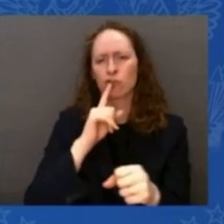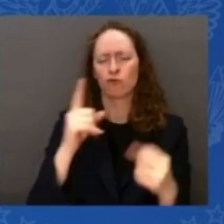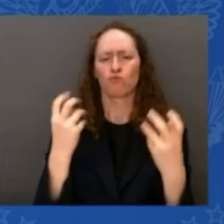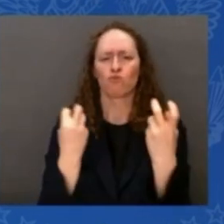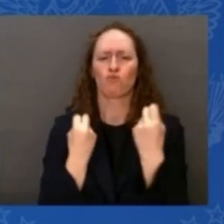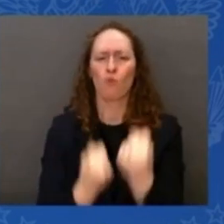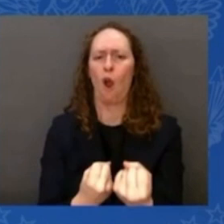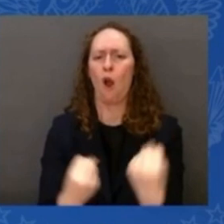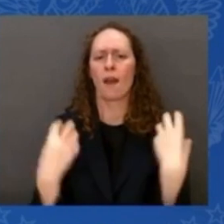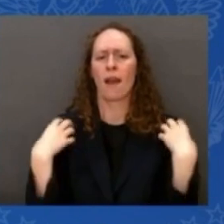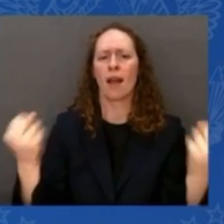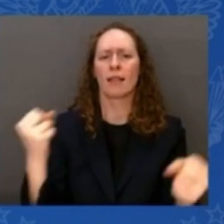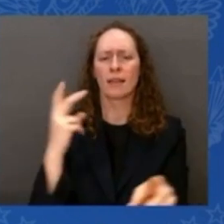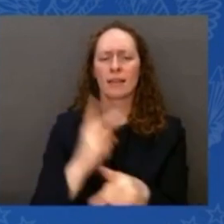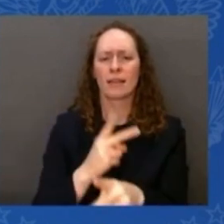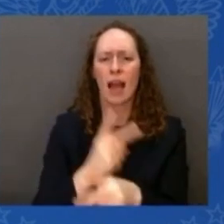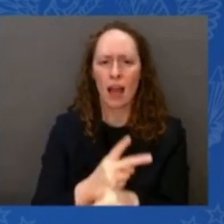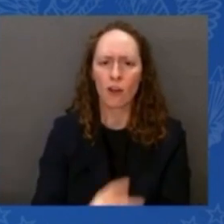just breathing room.